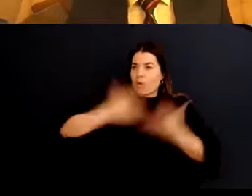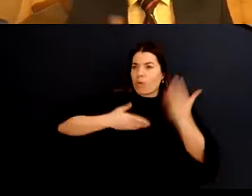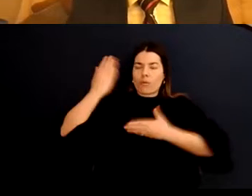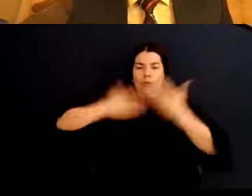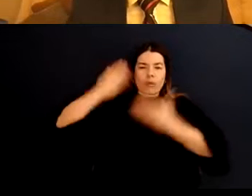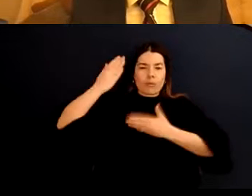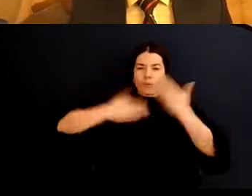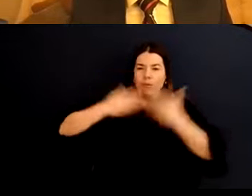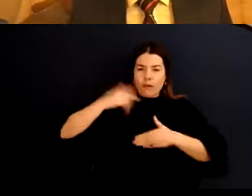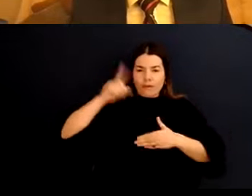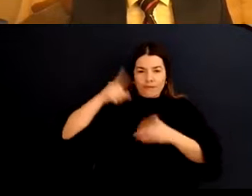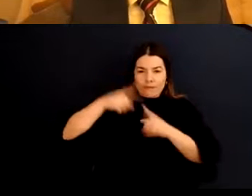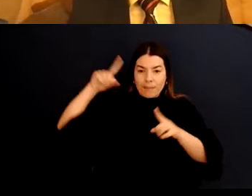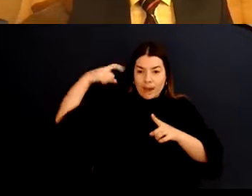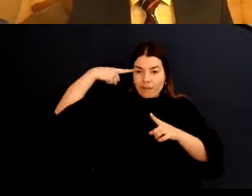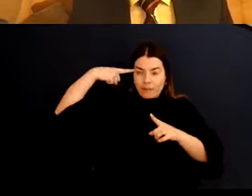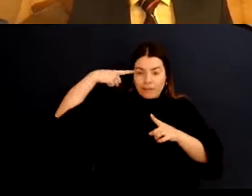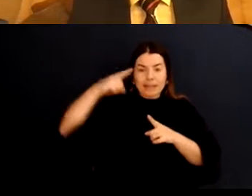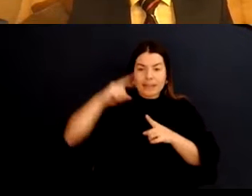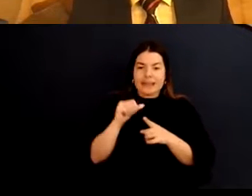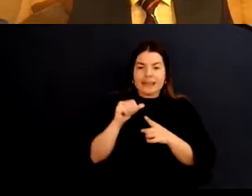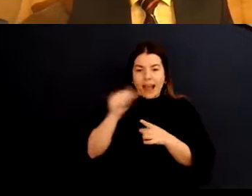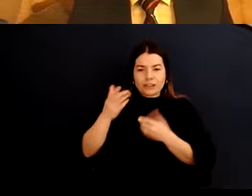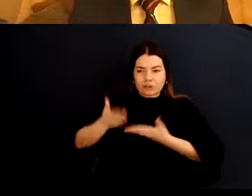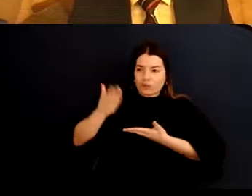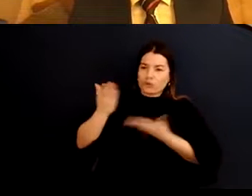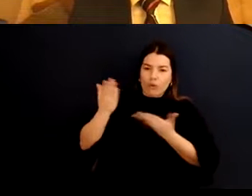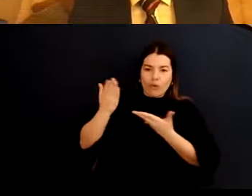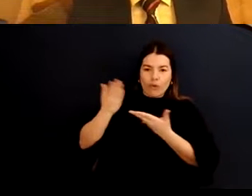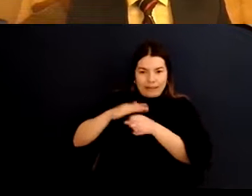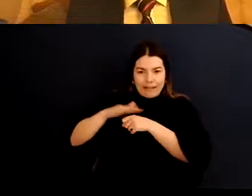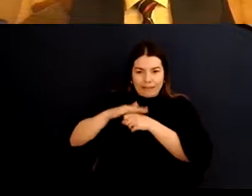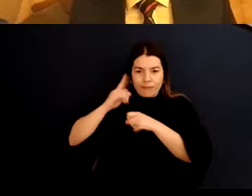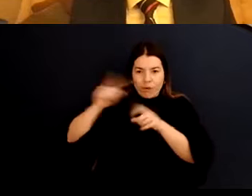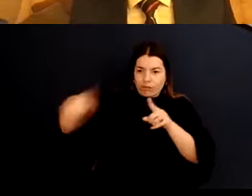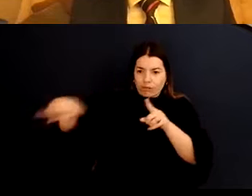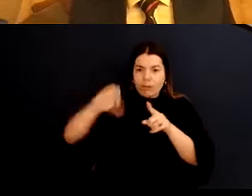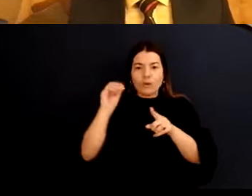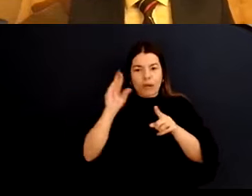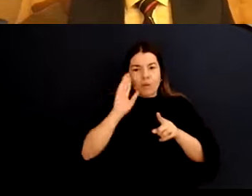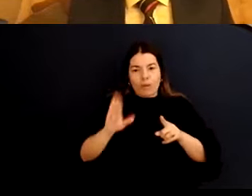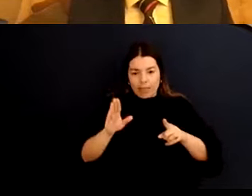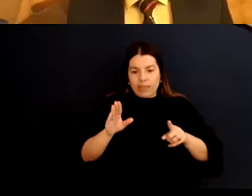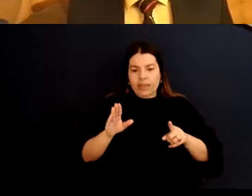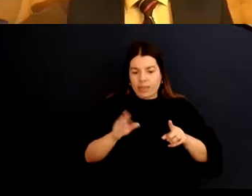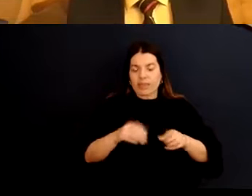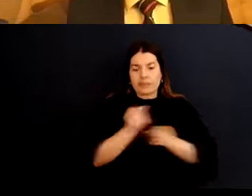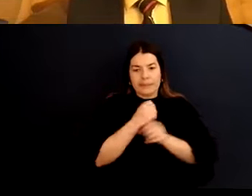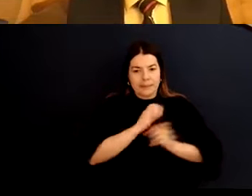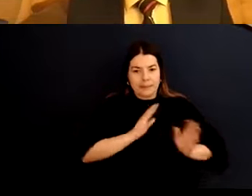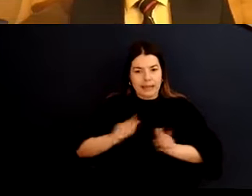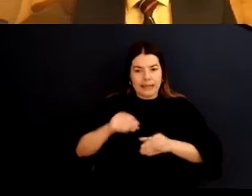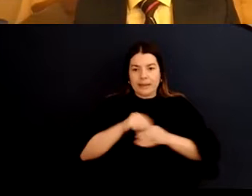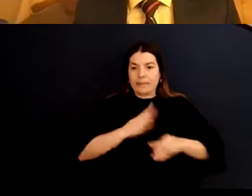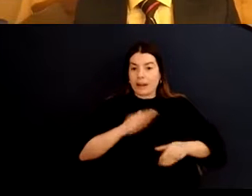like to take time to make sure we address that in my office. Thank you.